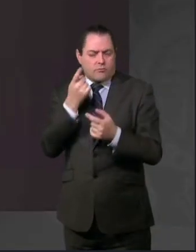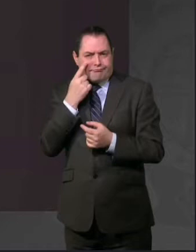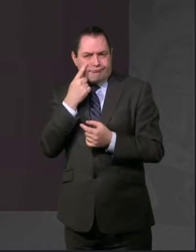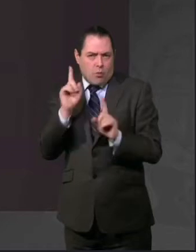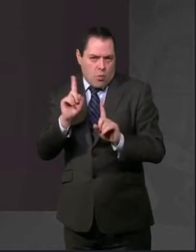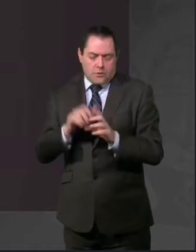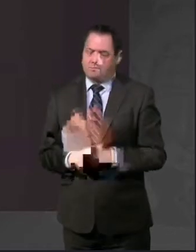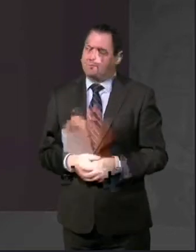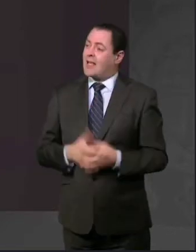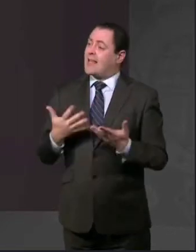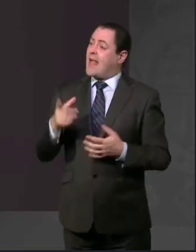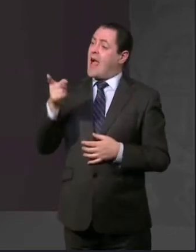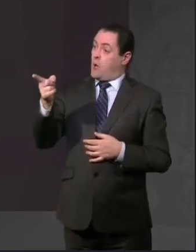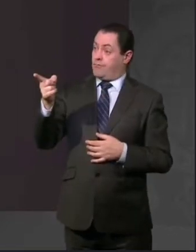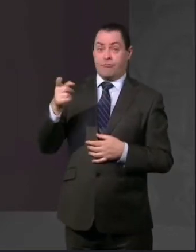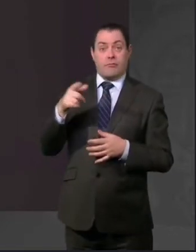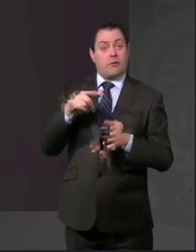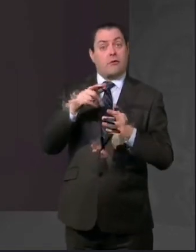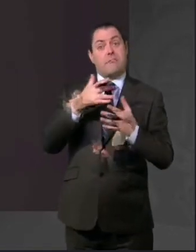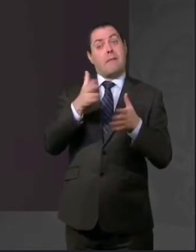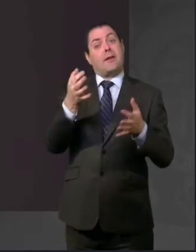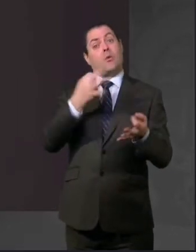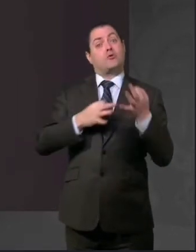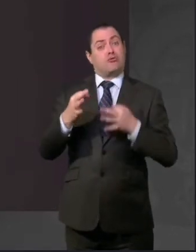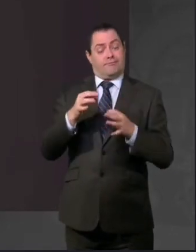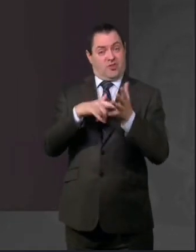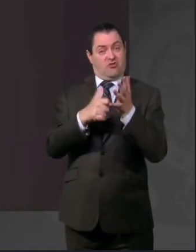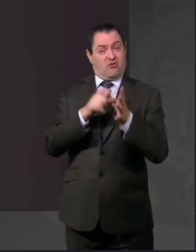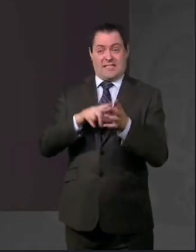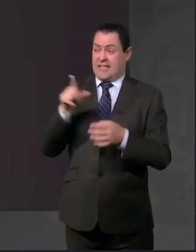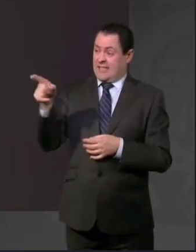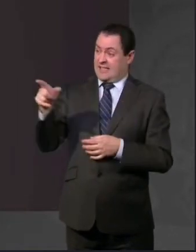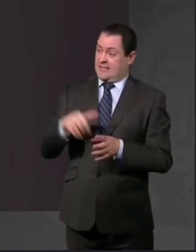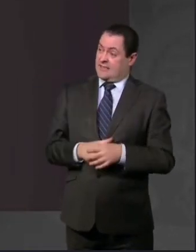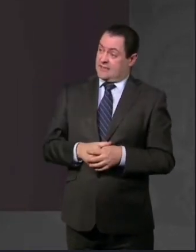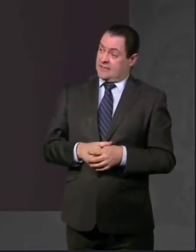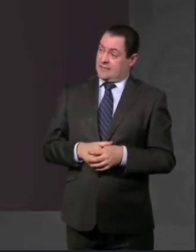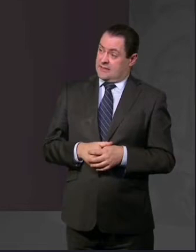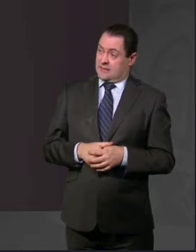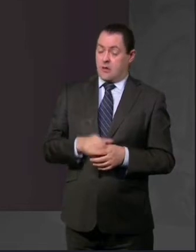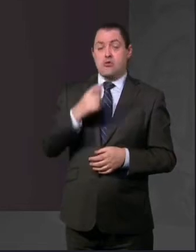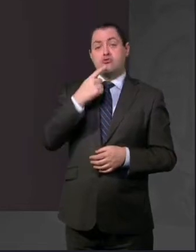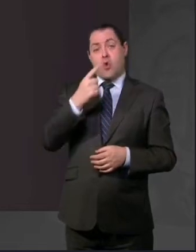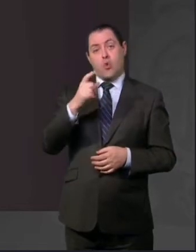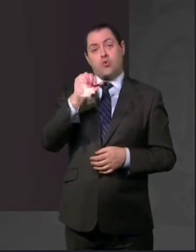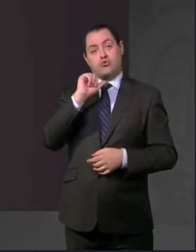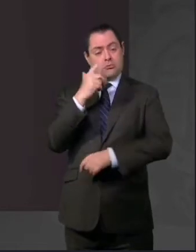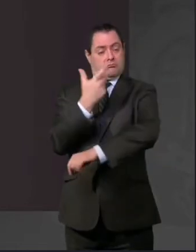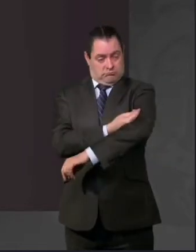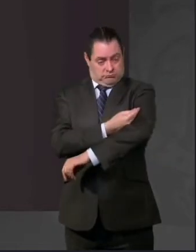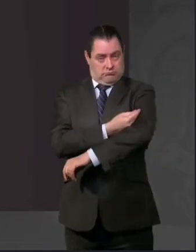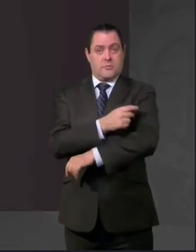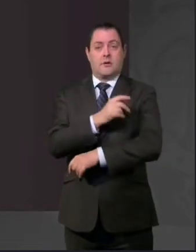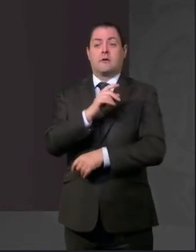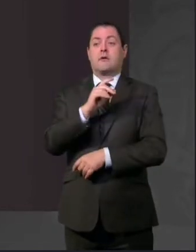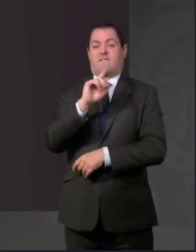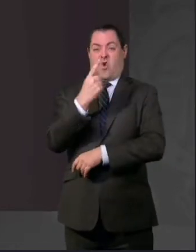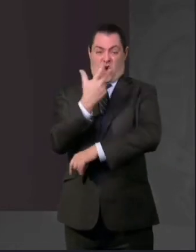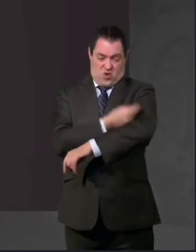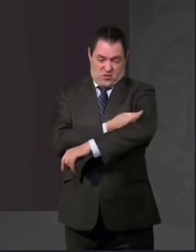told that we would need 2 vaccinations against COVID-19 3 weeks apart. The first